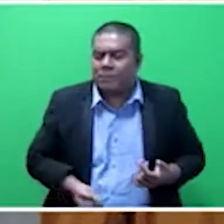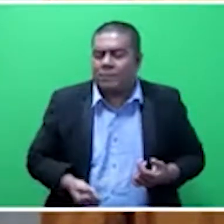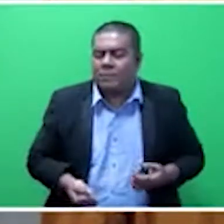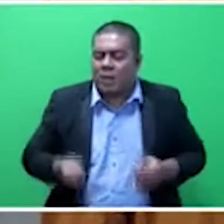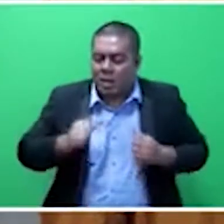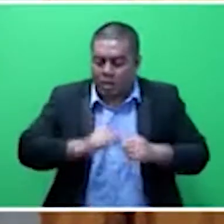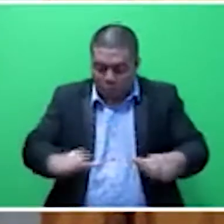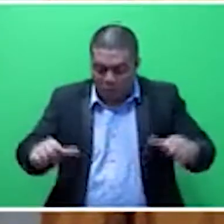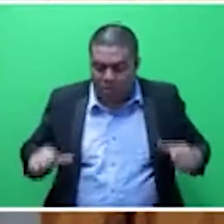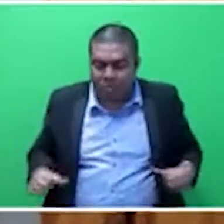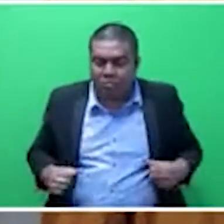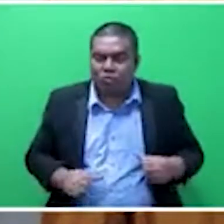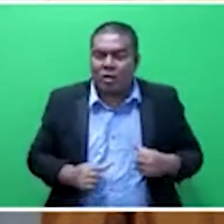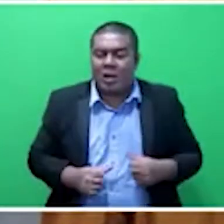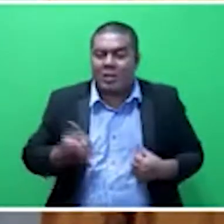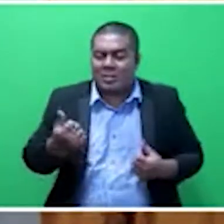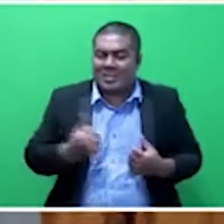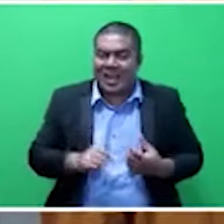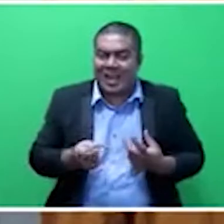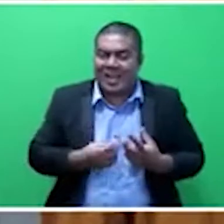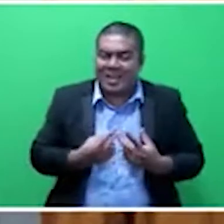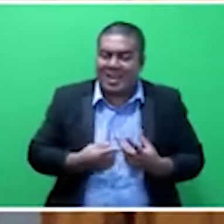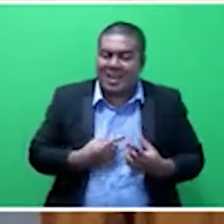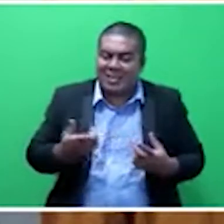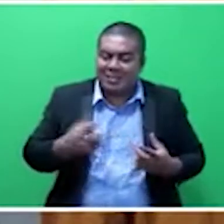agriculture is the backbone of our country, and in this